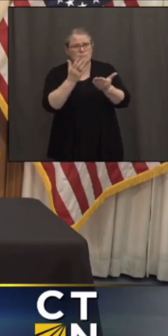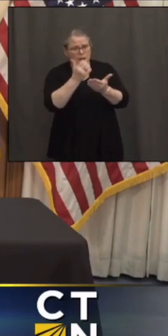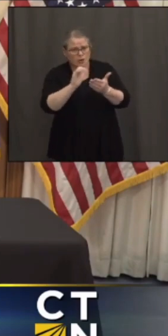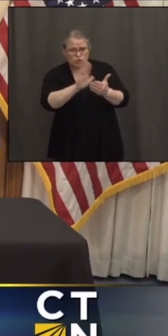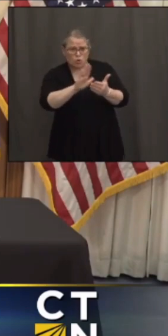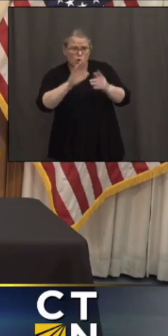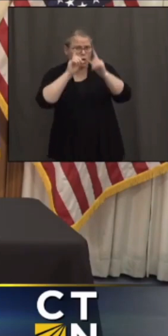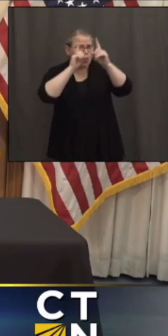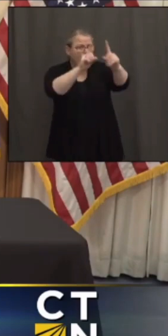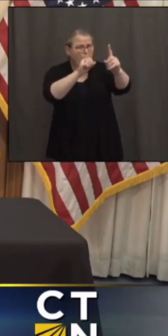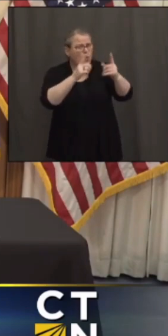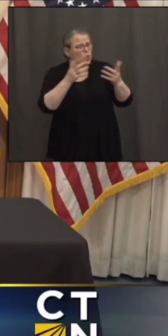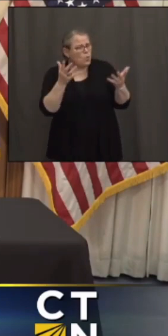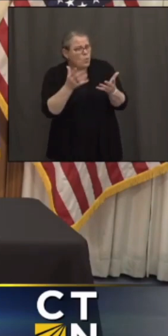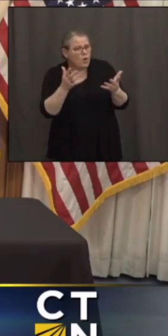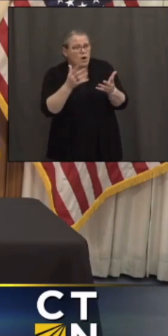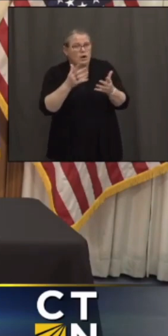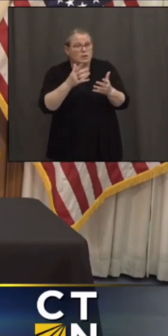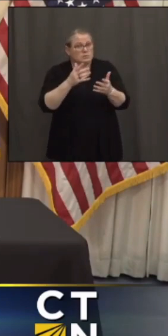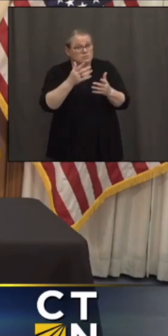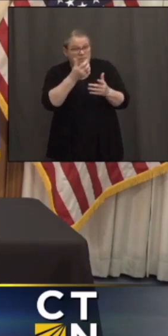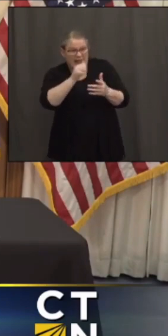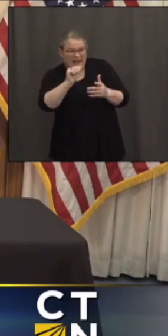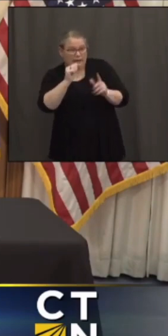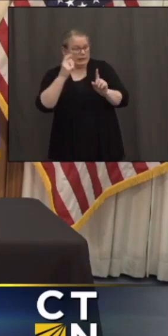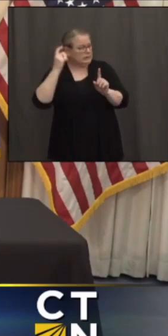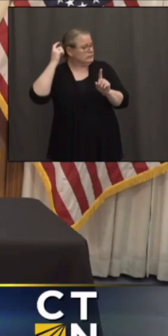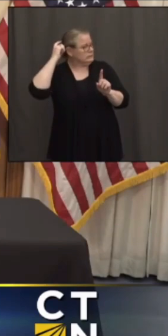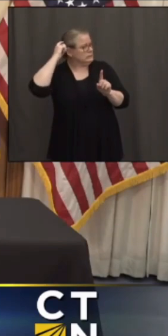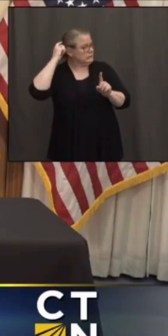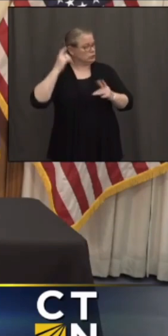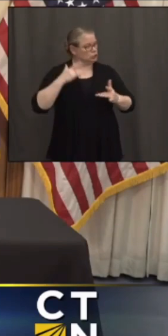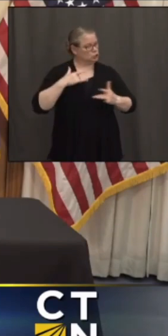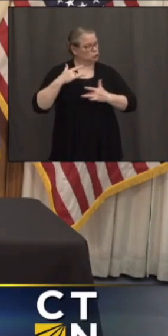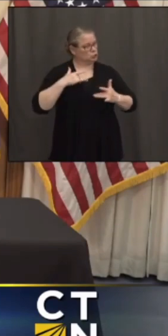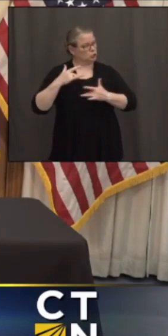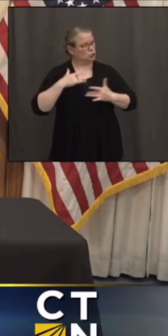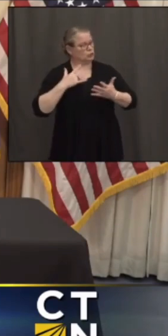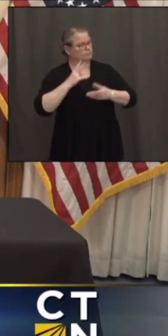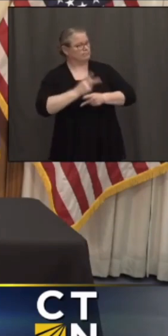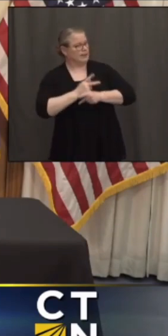that give you the most concern or want for caution?